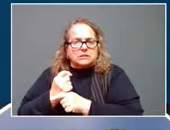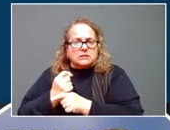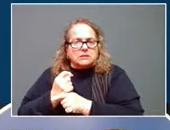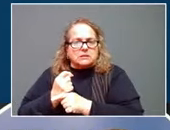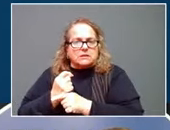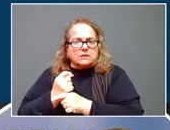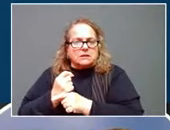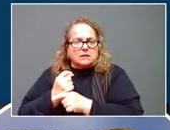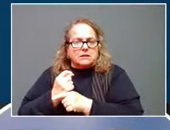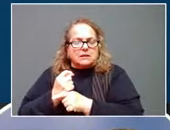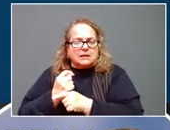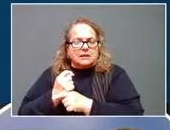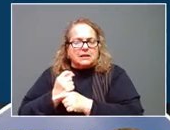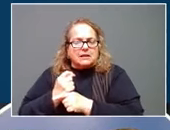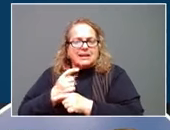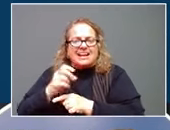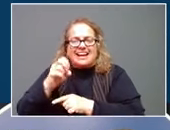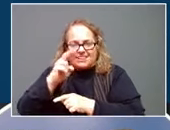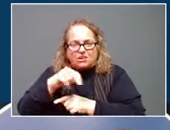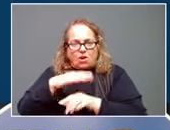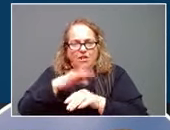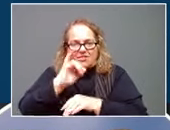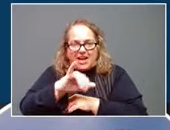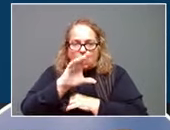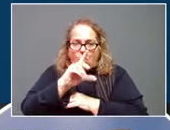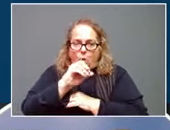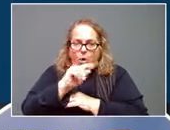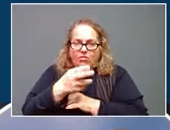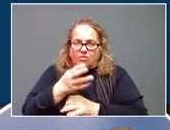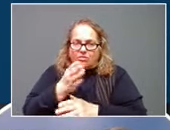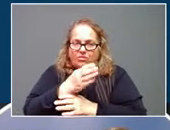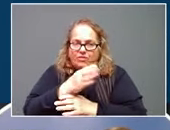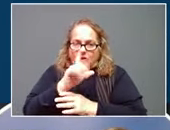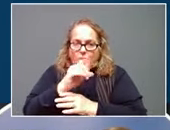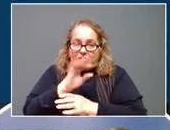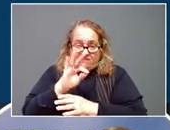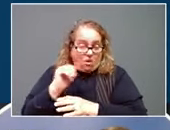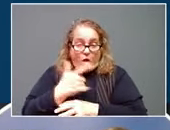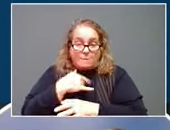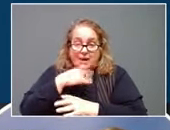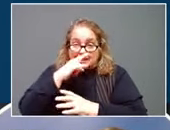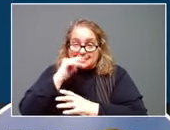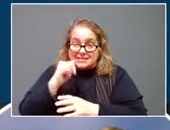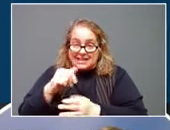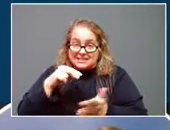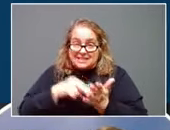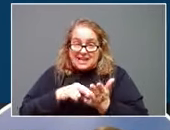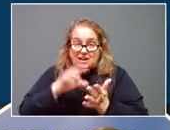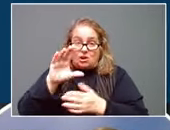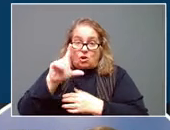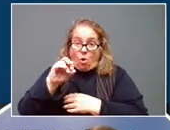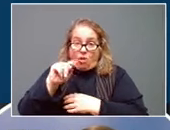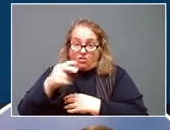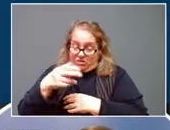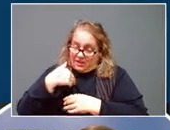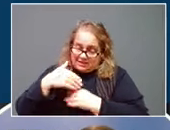is even on that cloth side. I mean, if all my kids could tolerate is a cloth mask, sending them to school in it,